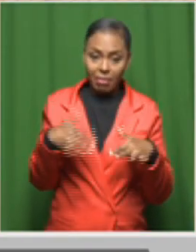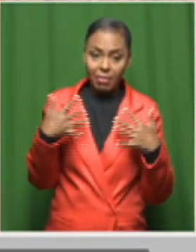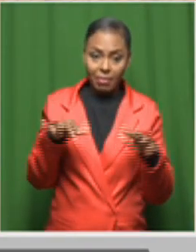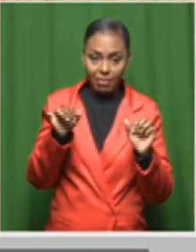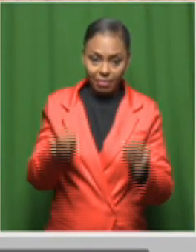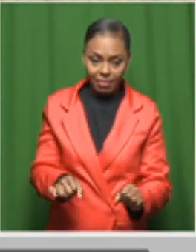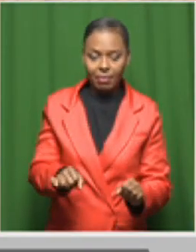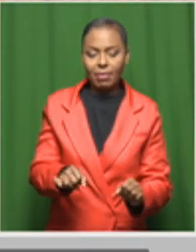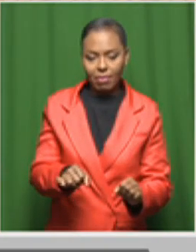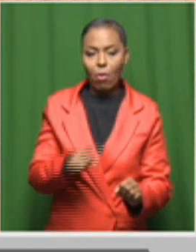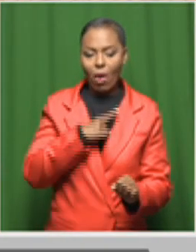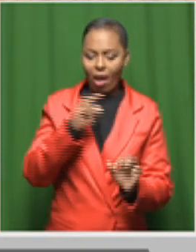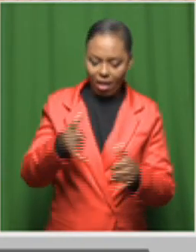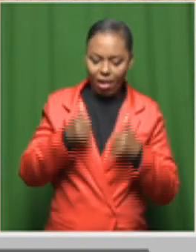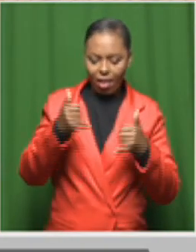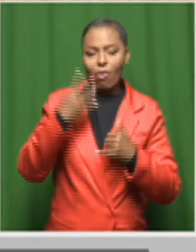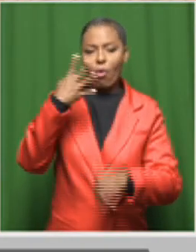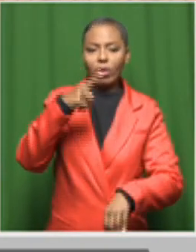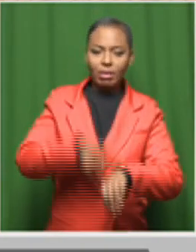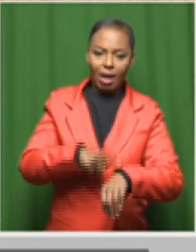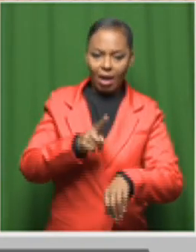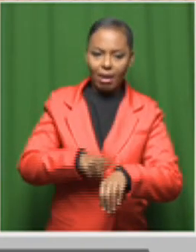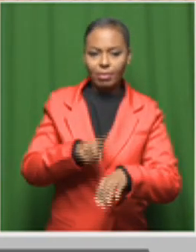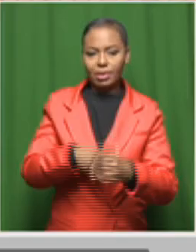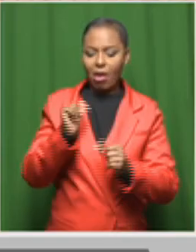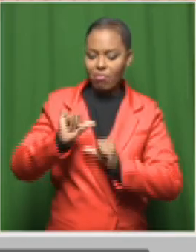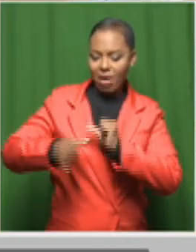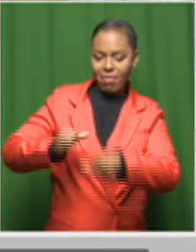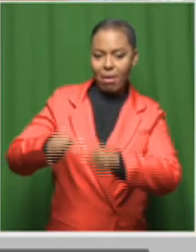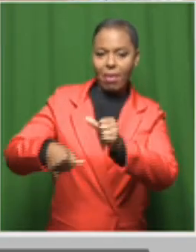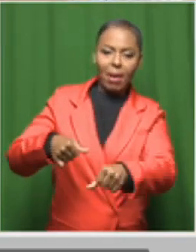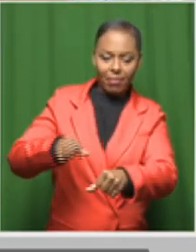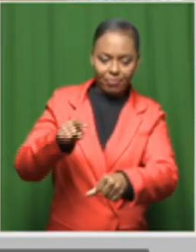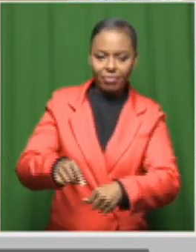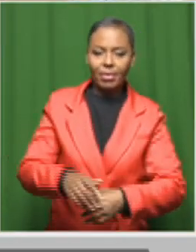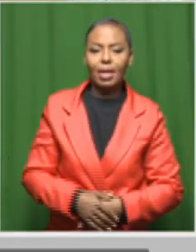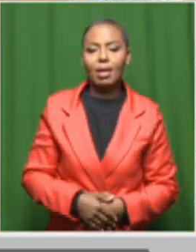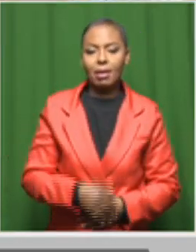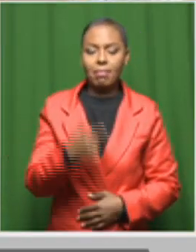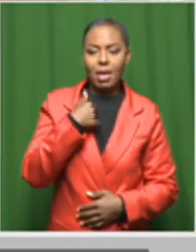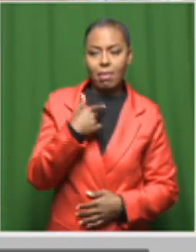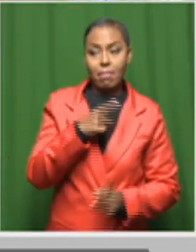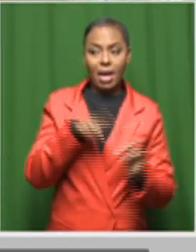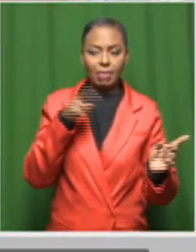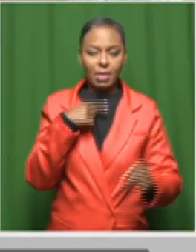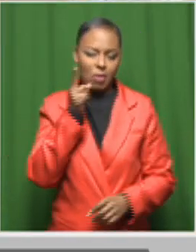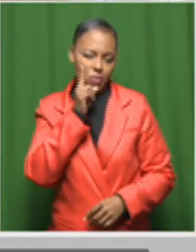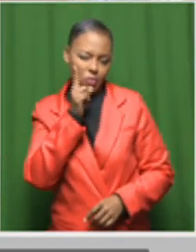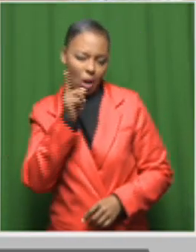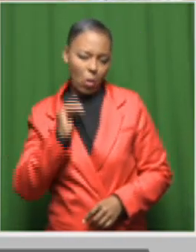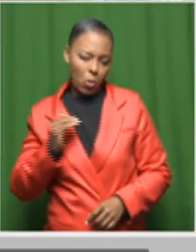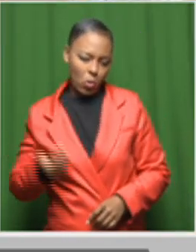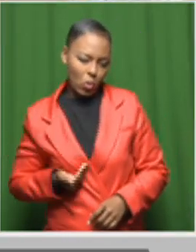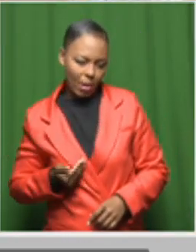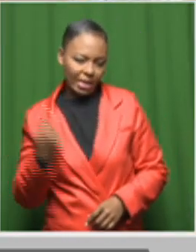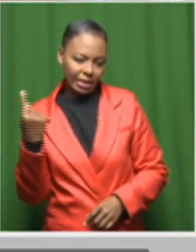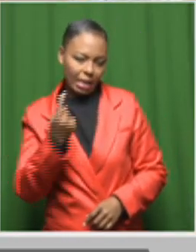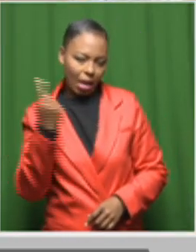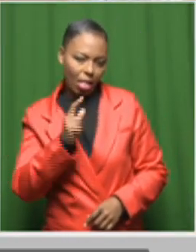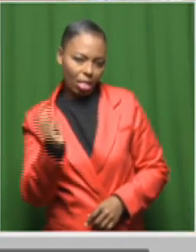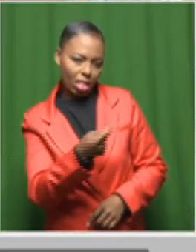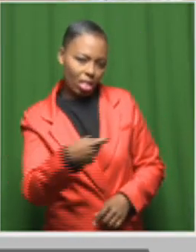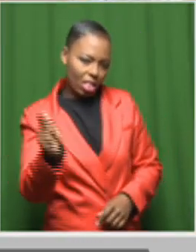4 Roland Garros titles in a row. The one that I'm watching in the women's singles is this